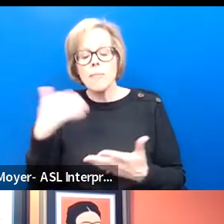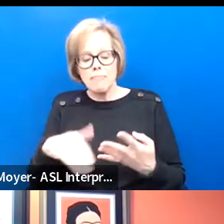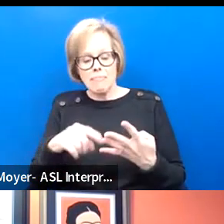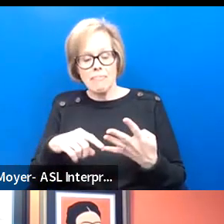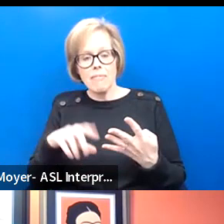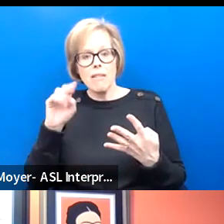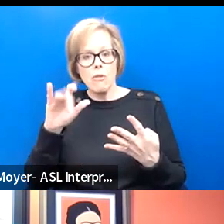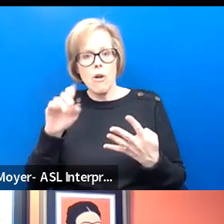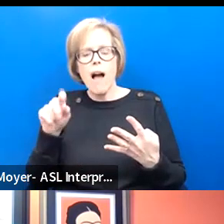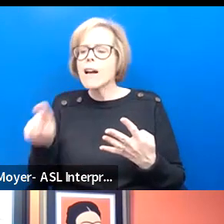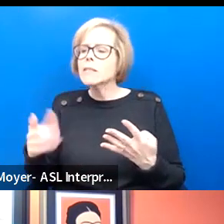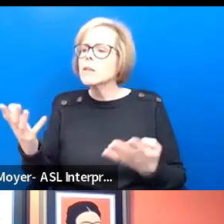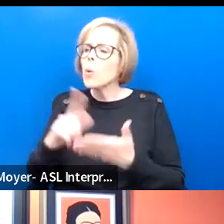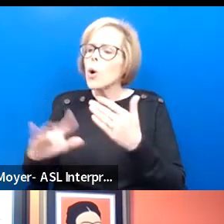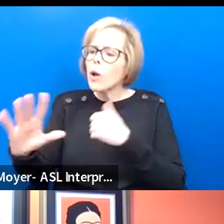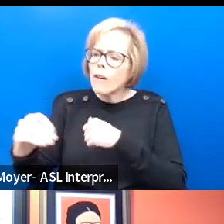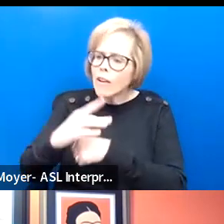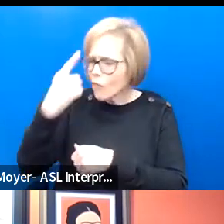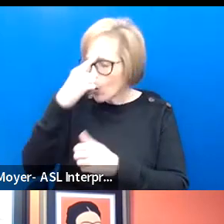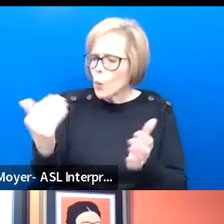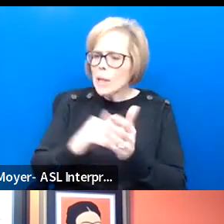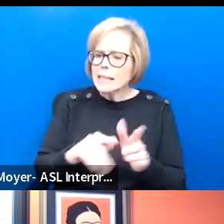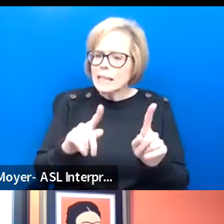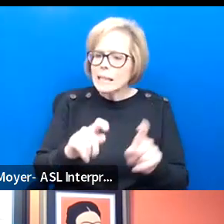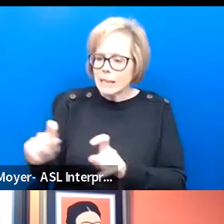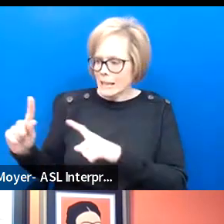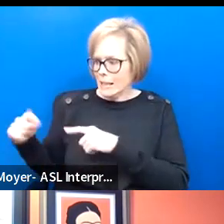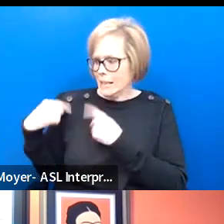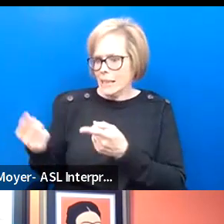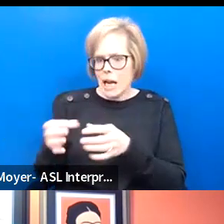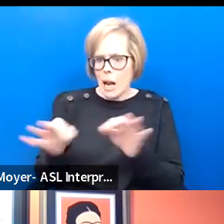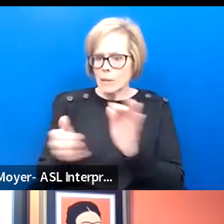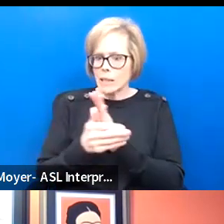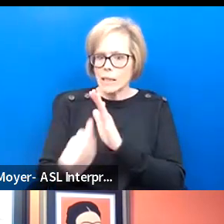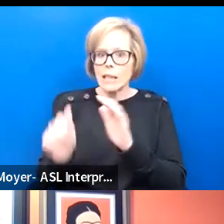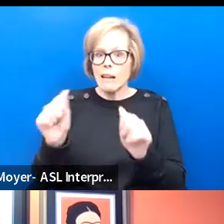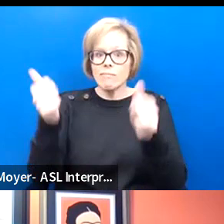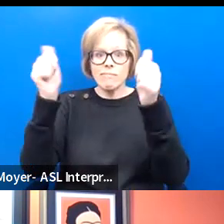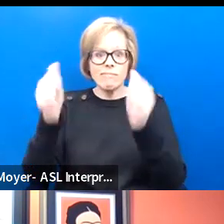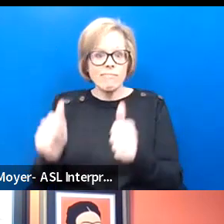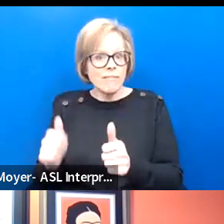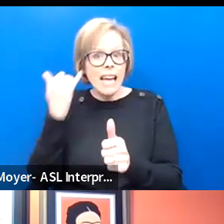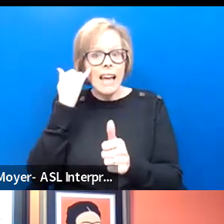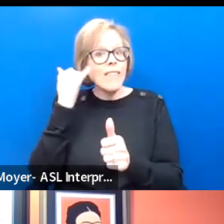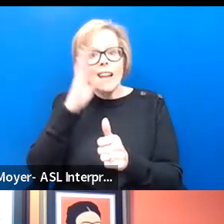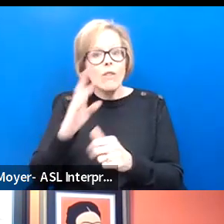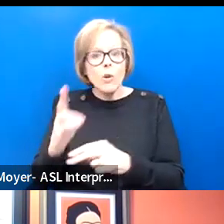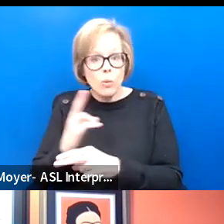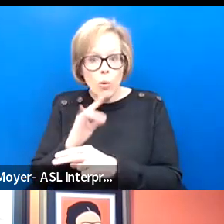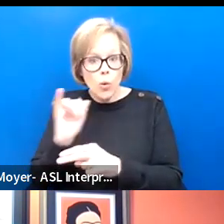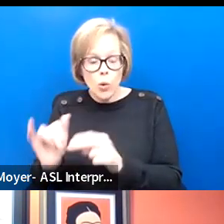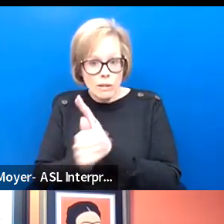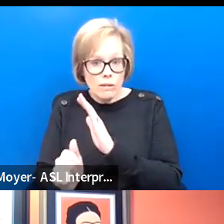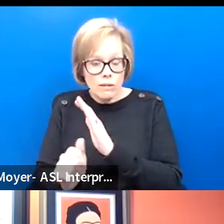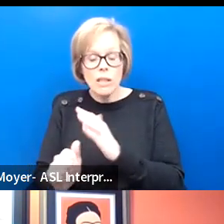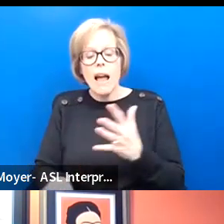asks, what guidance do you have for reassessments since language skills can decay if not used? And then finally,